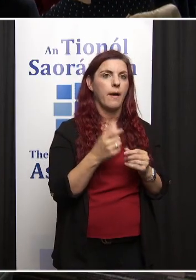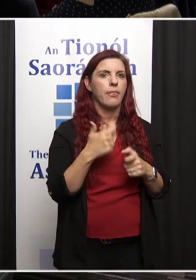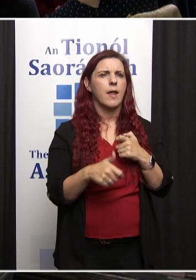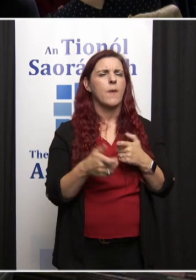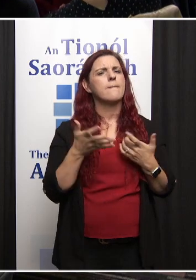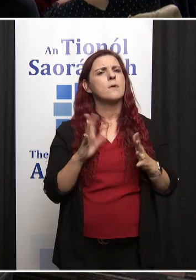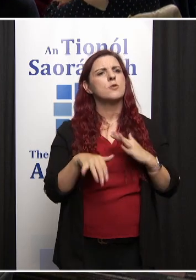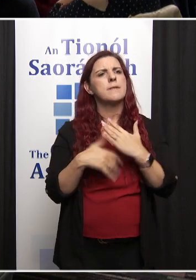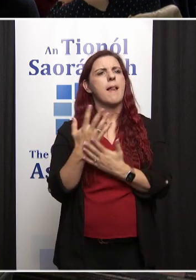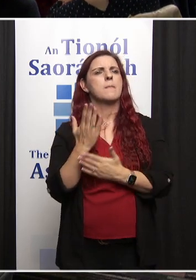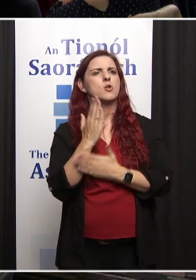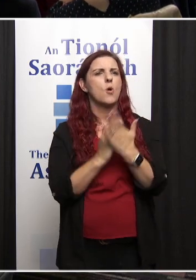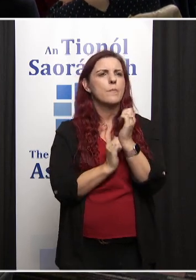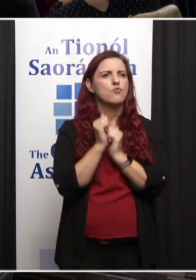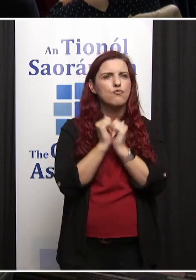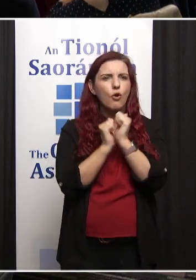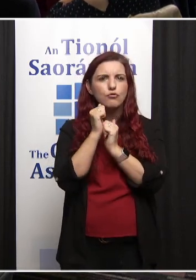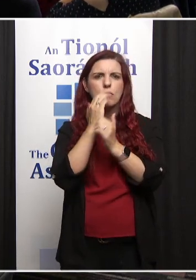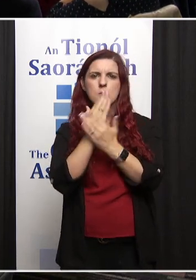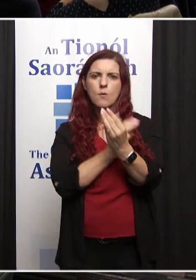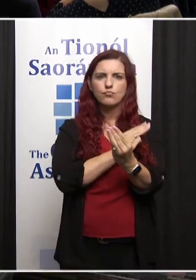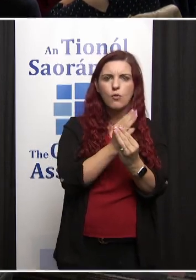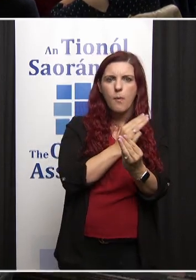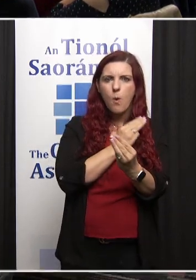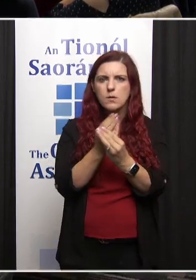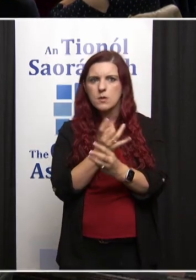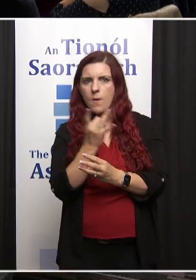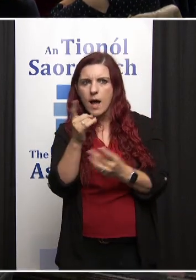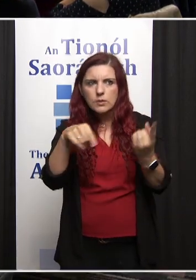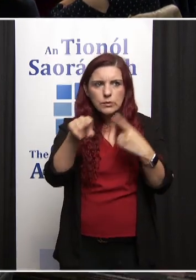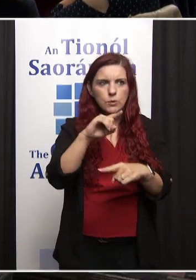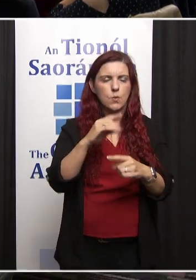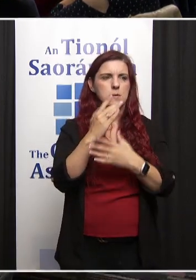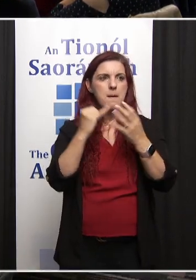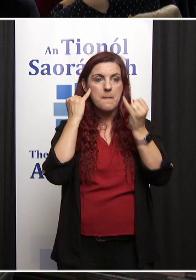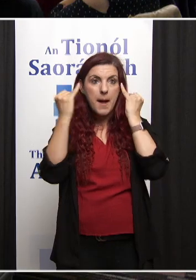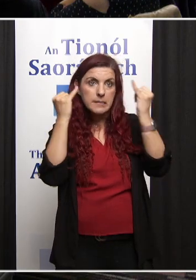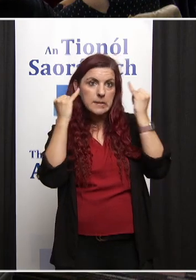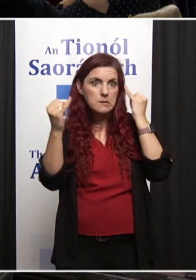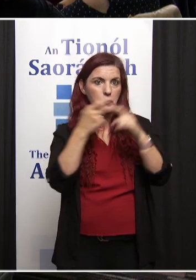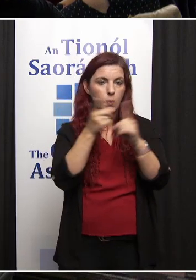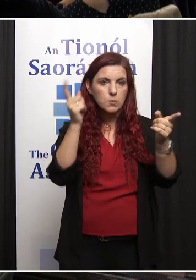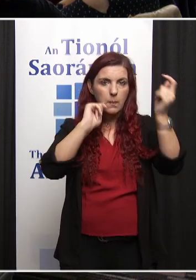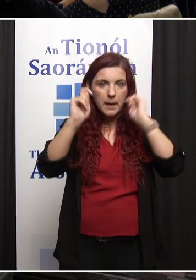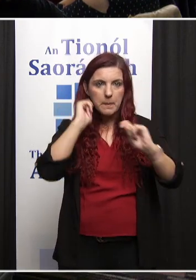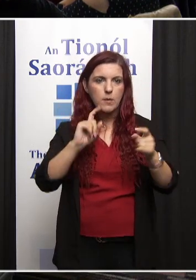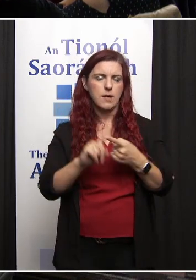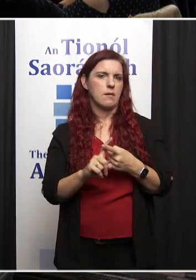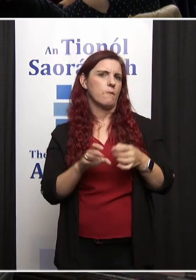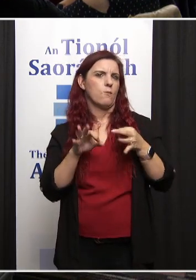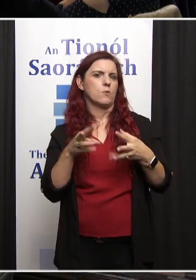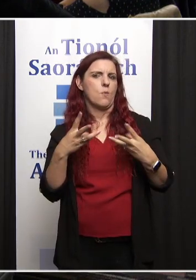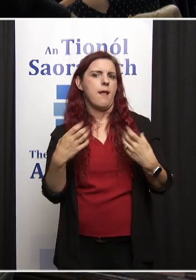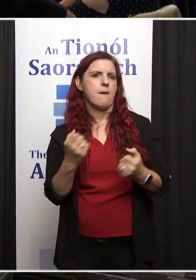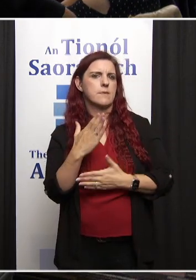developed some structures, some proposals to make to you, some ideas for you to consider. And again, you'll have some questions